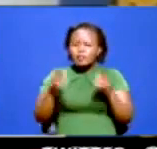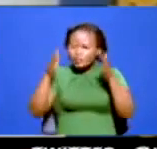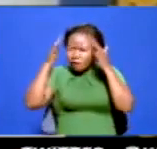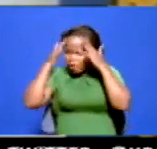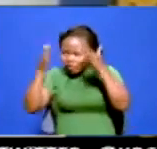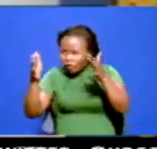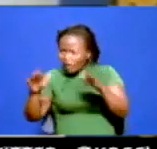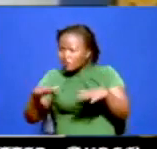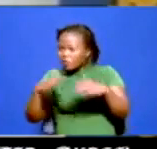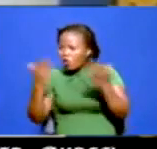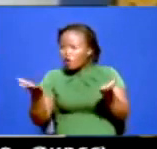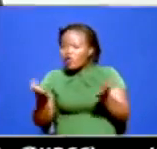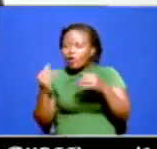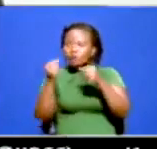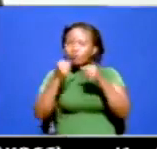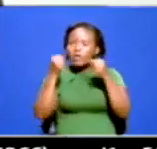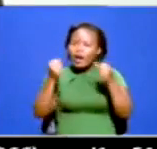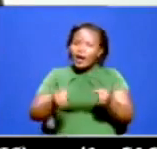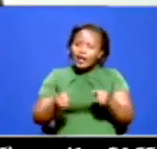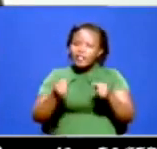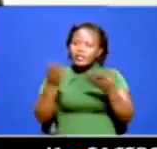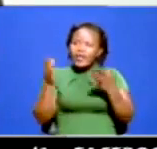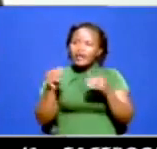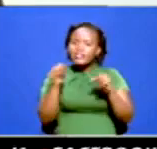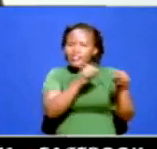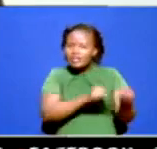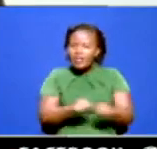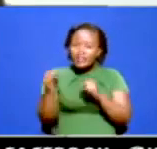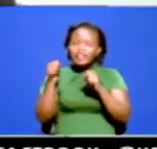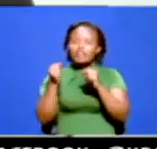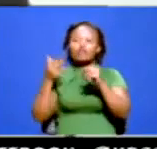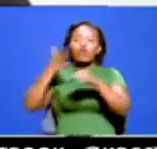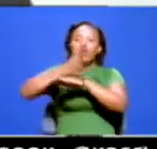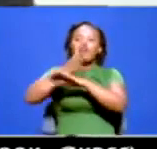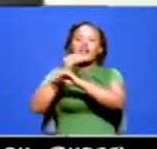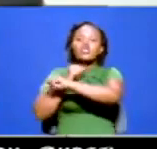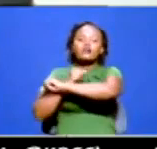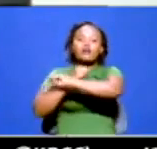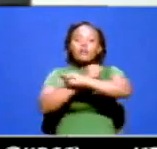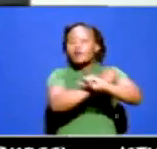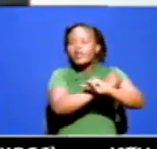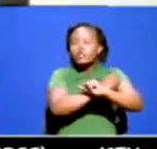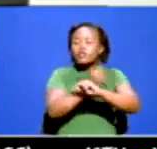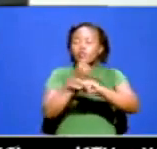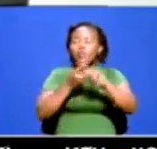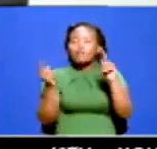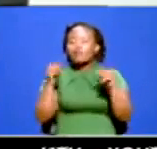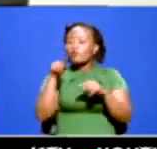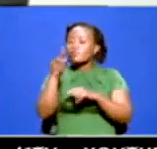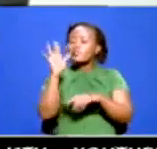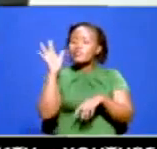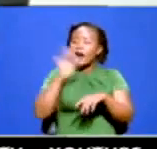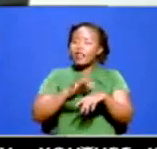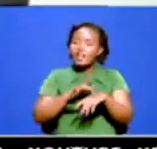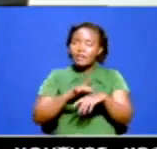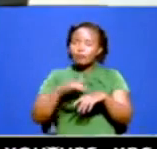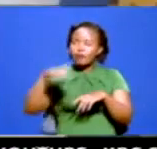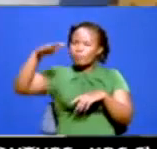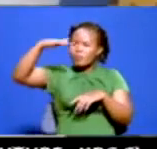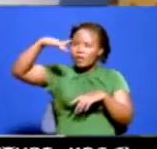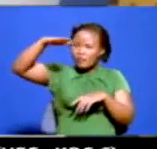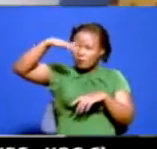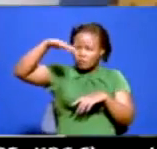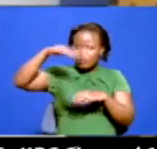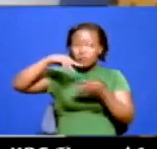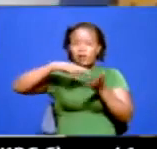harden your you know, overhead protection from aerial attacks. So there is a